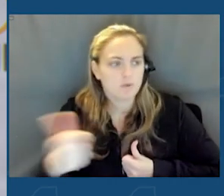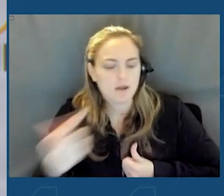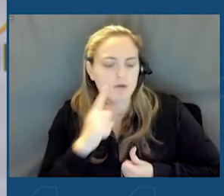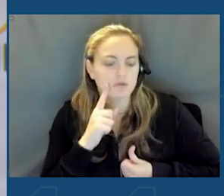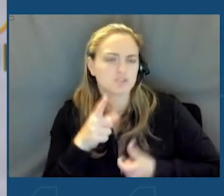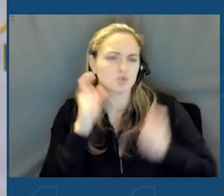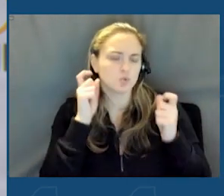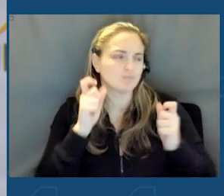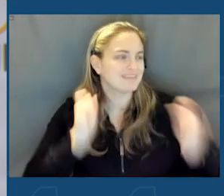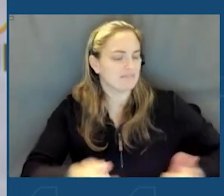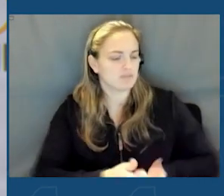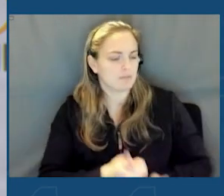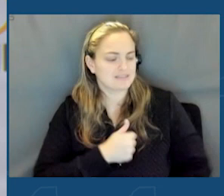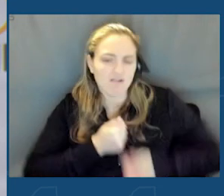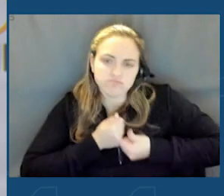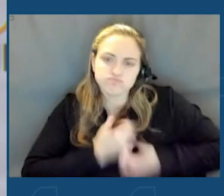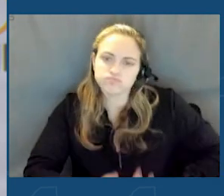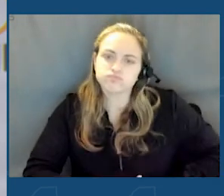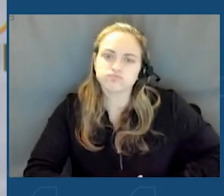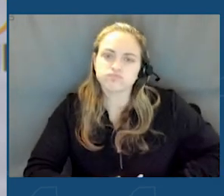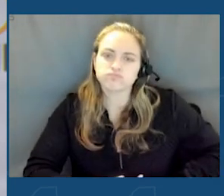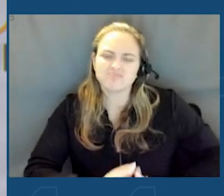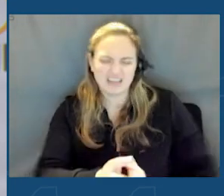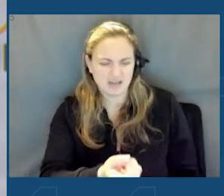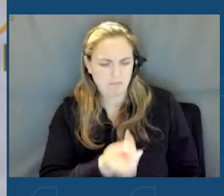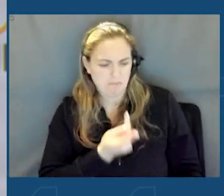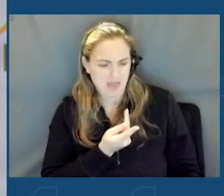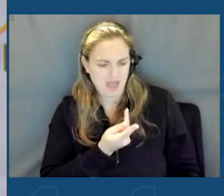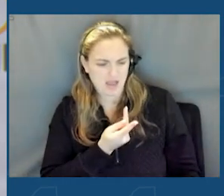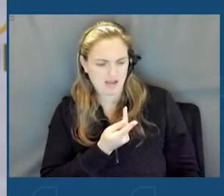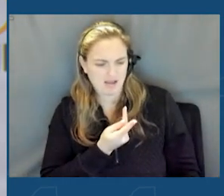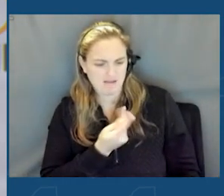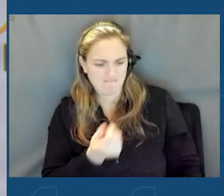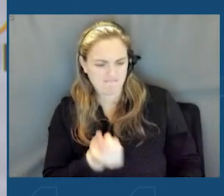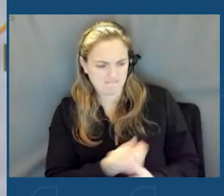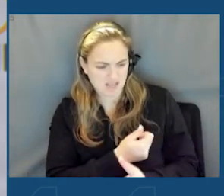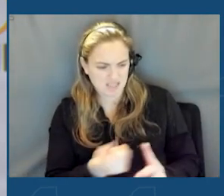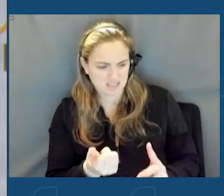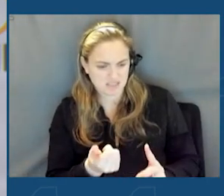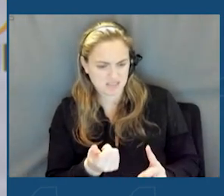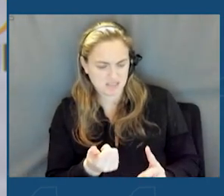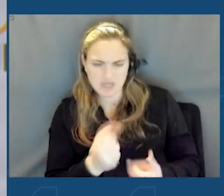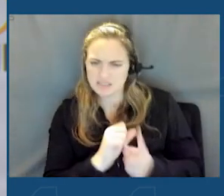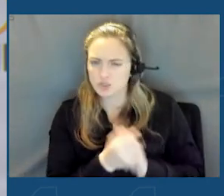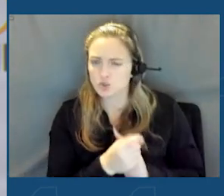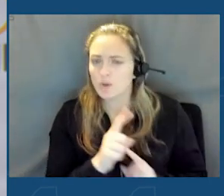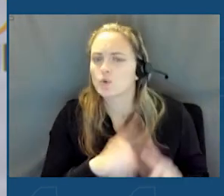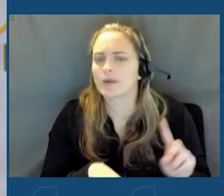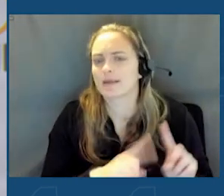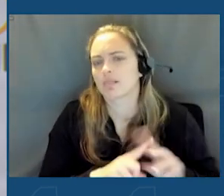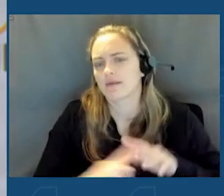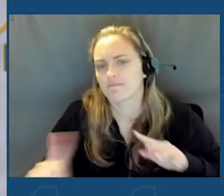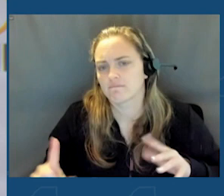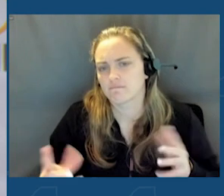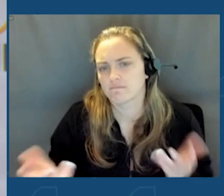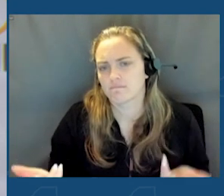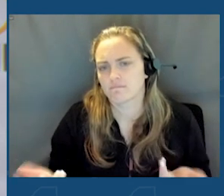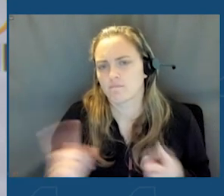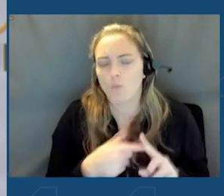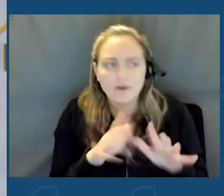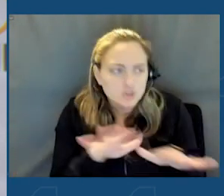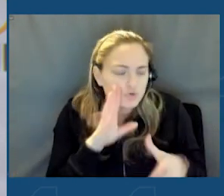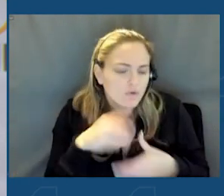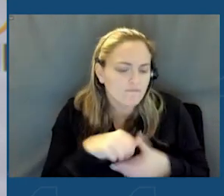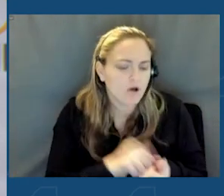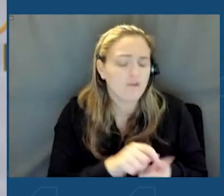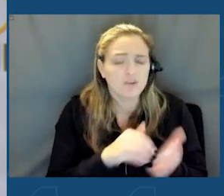themselves, and have it returned with violence, but sometimes in a situation you can't escape. When there's children involved, you